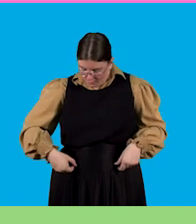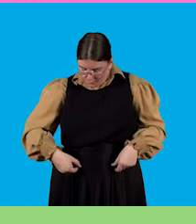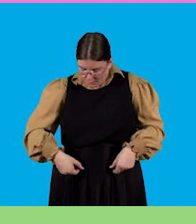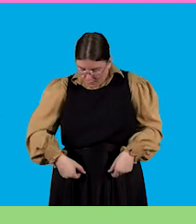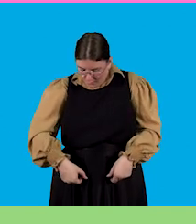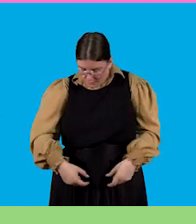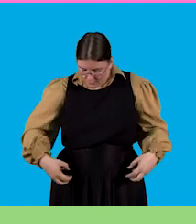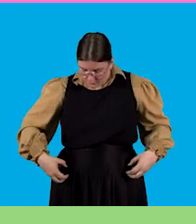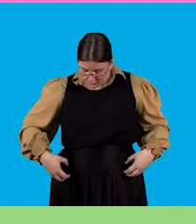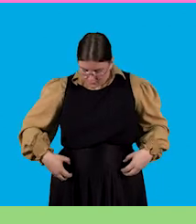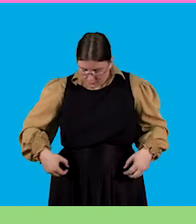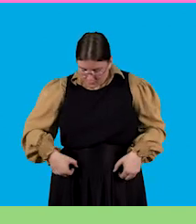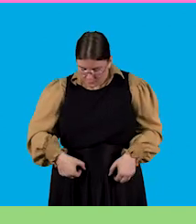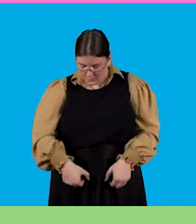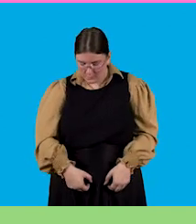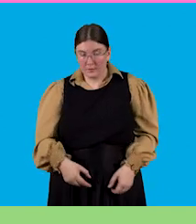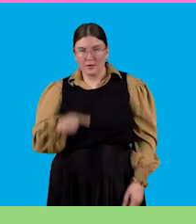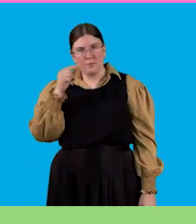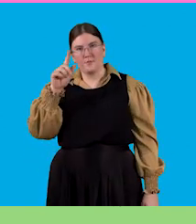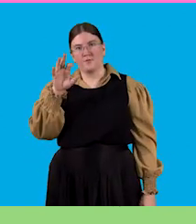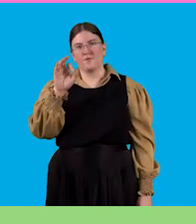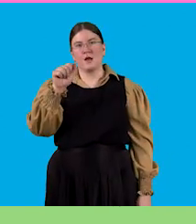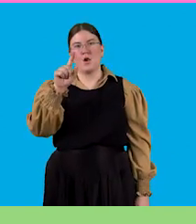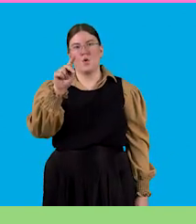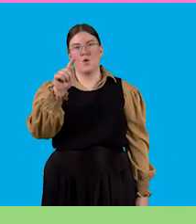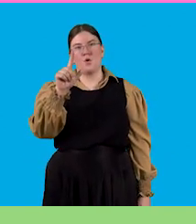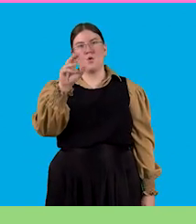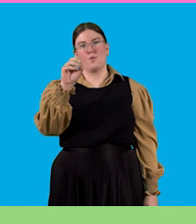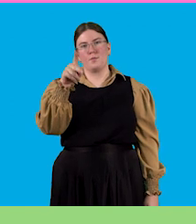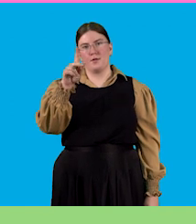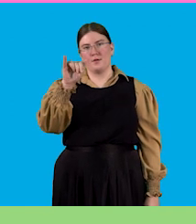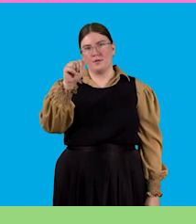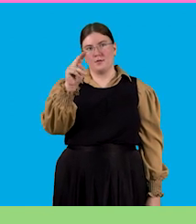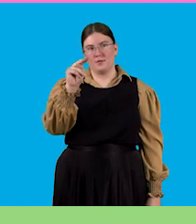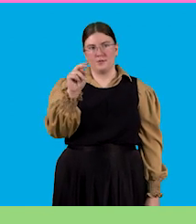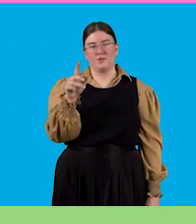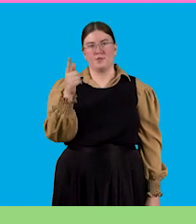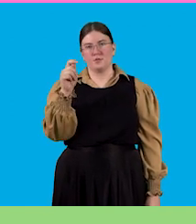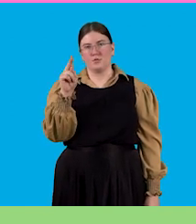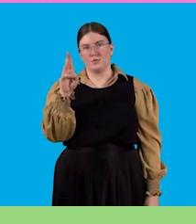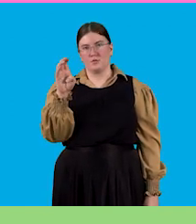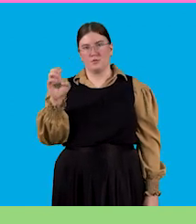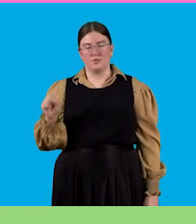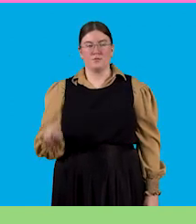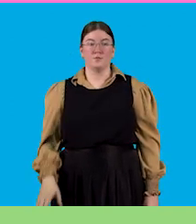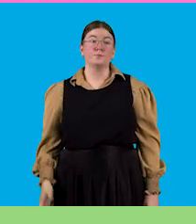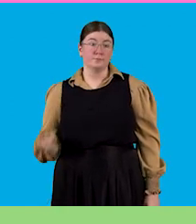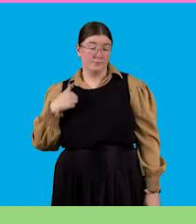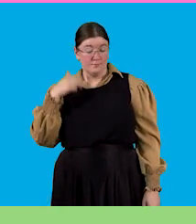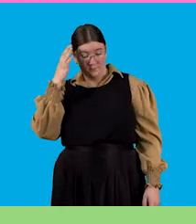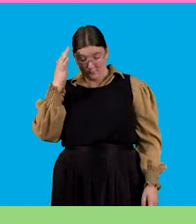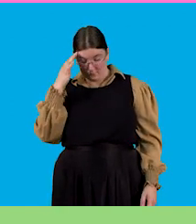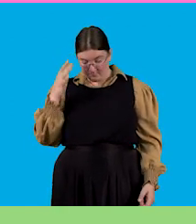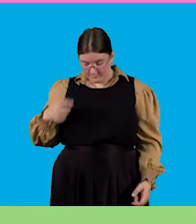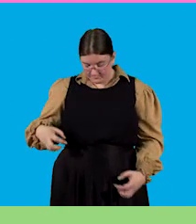fallopian tubes there, so we can use fallopian tubes, and we know that they do connect the